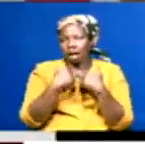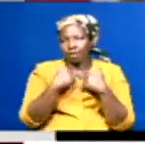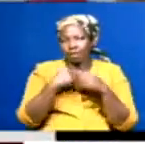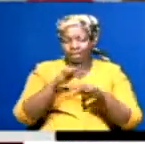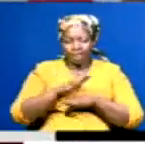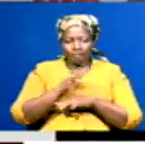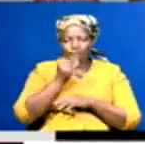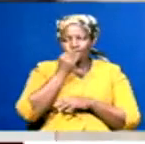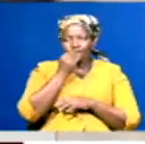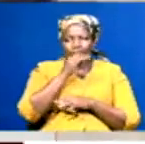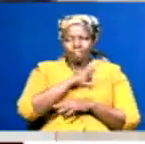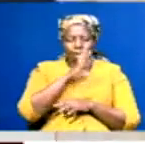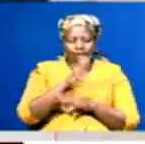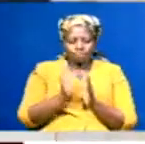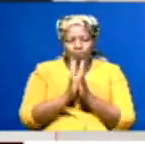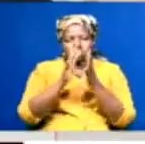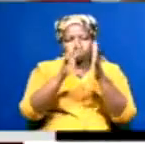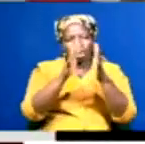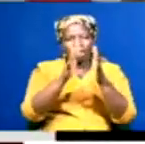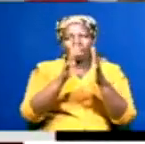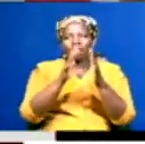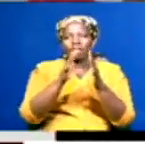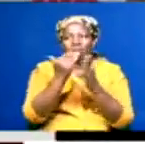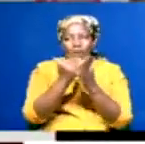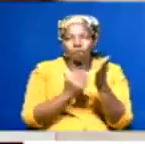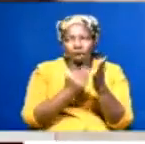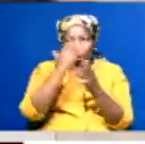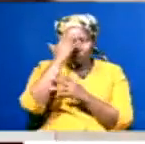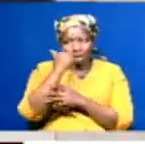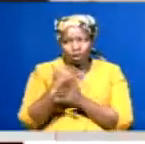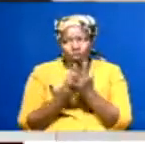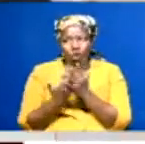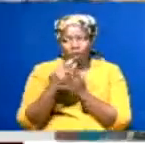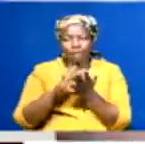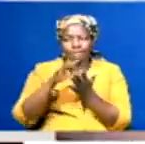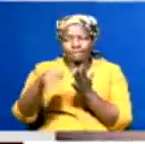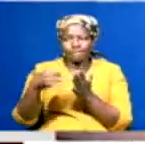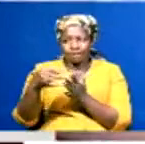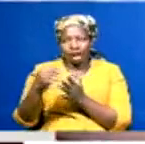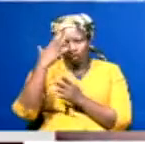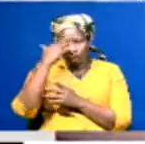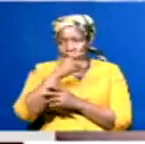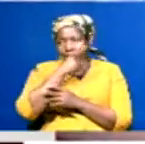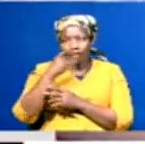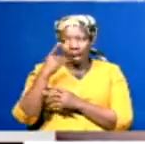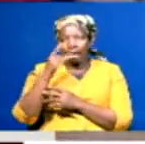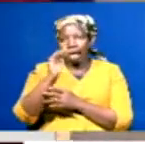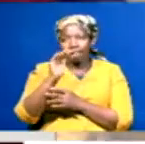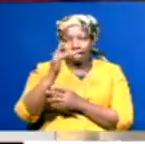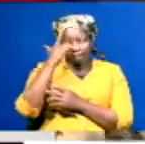program as a solution to crop failure due to drought and urged for expansion of the initiative to cover more farmers.